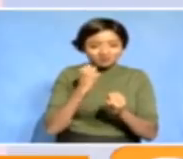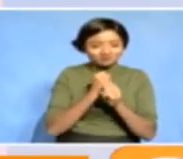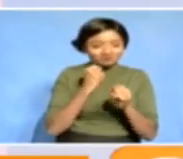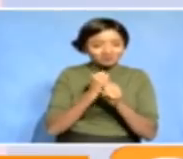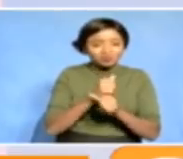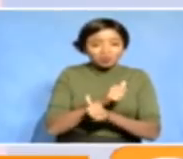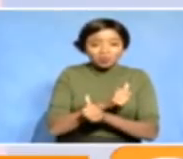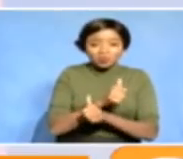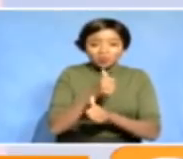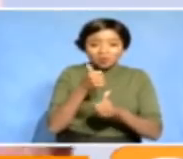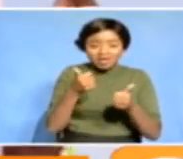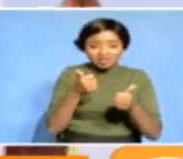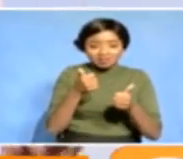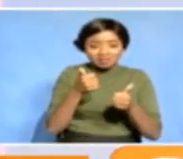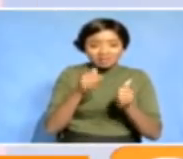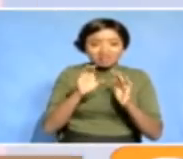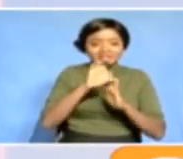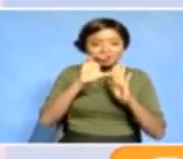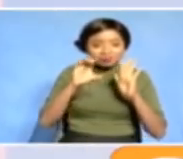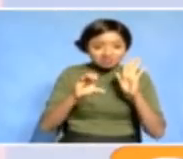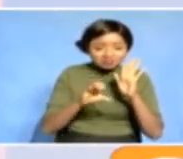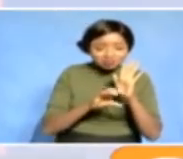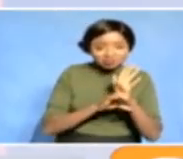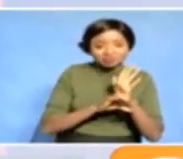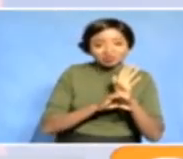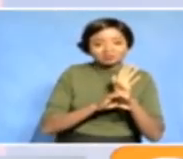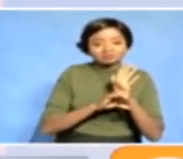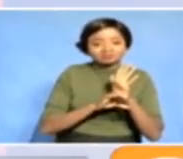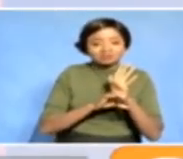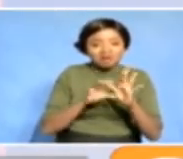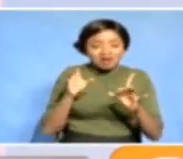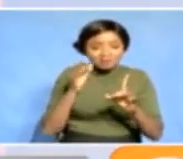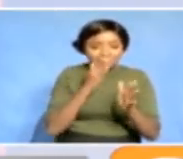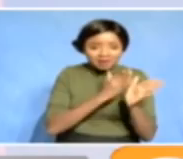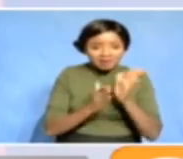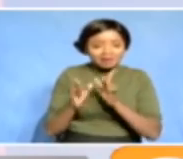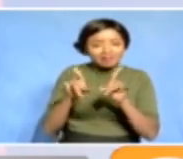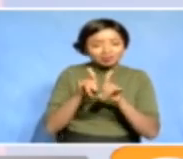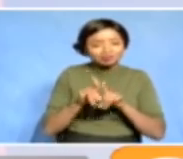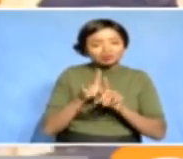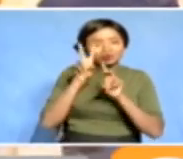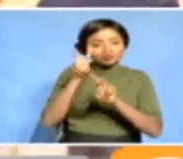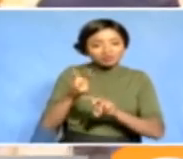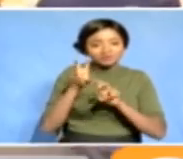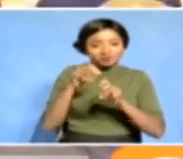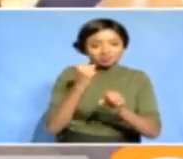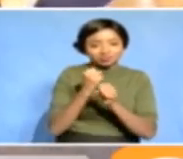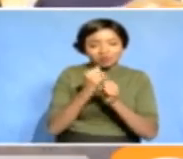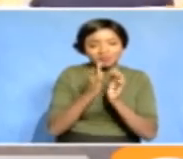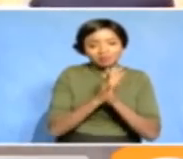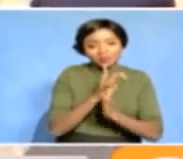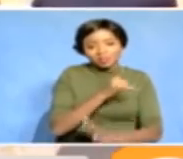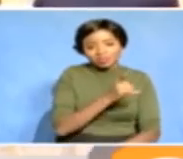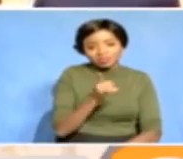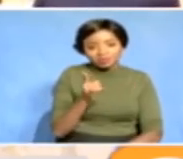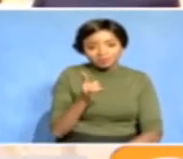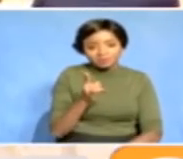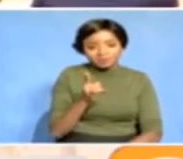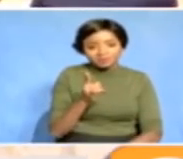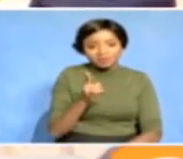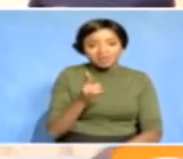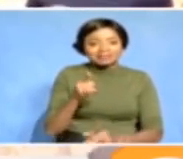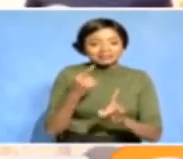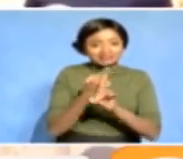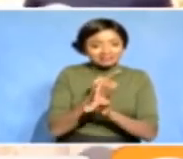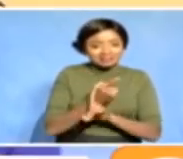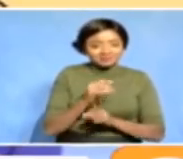that's ongoing, the referendum talk that's ongoing, and we look forward to working with you. Various leaders present weighing in on the